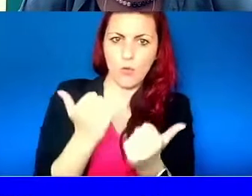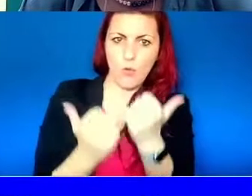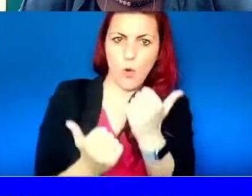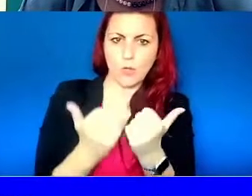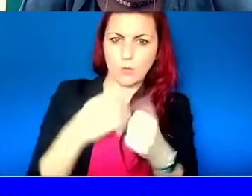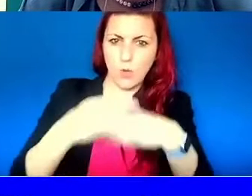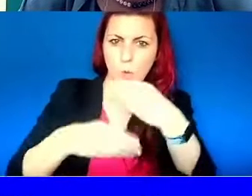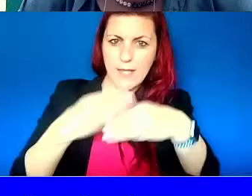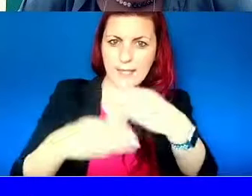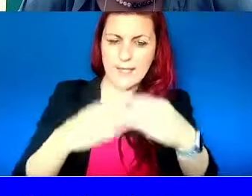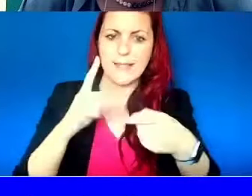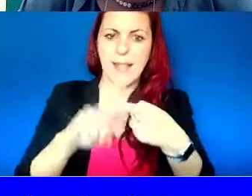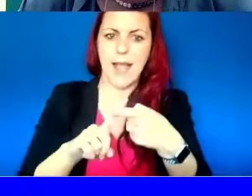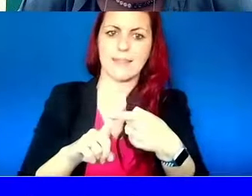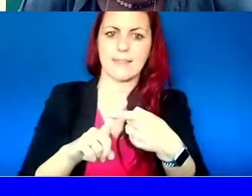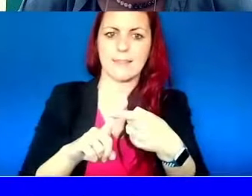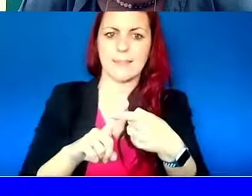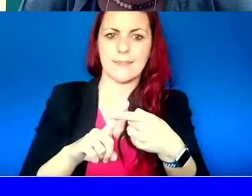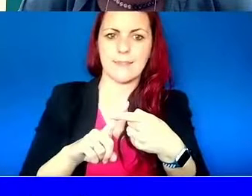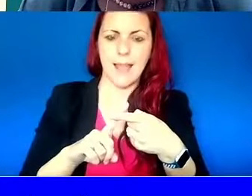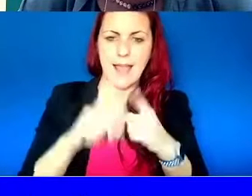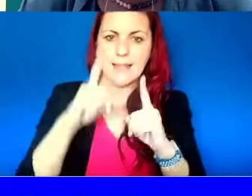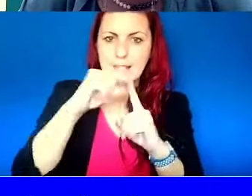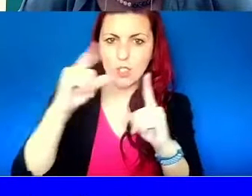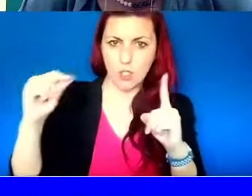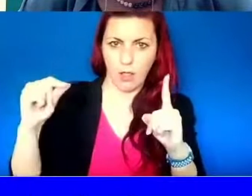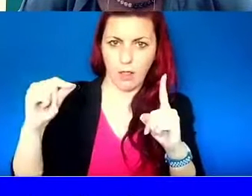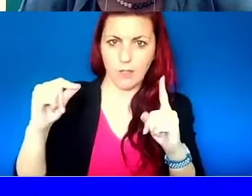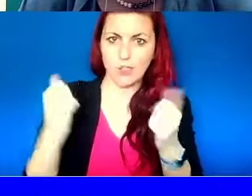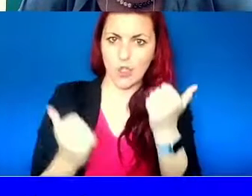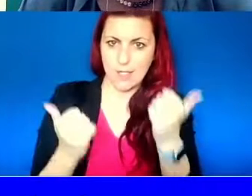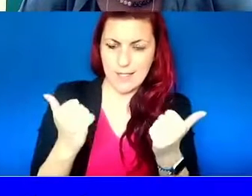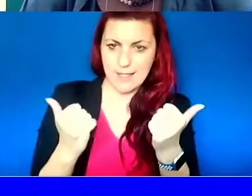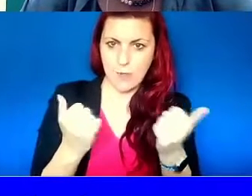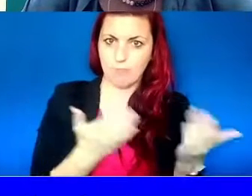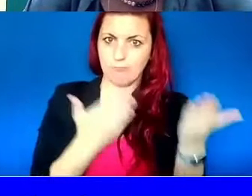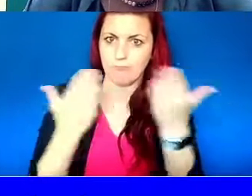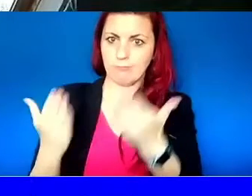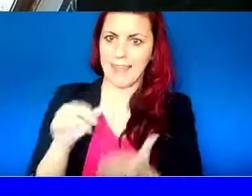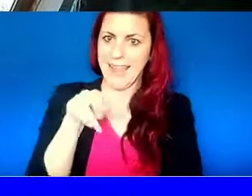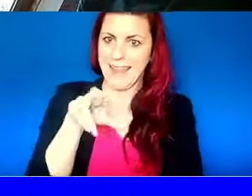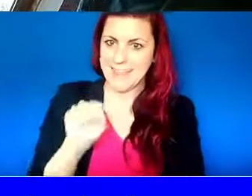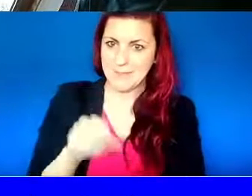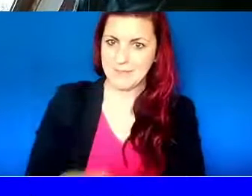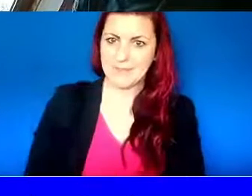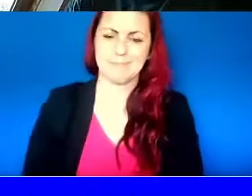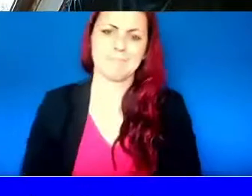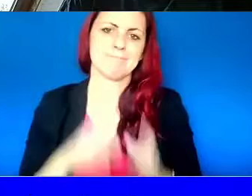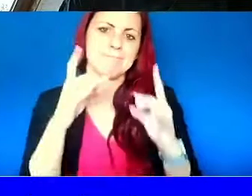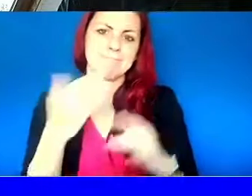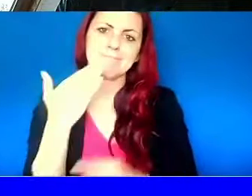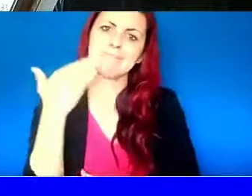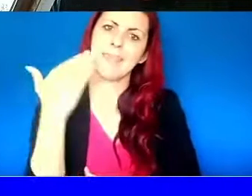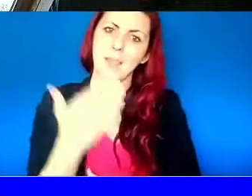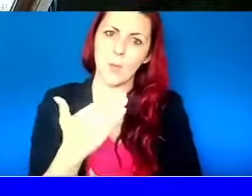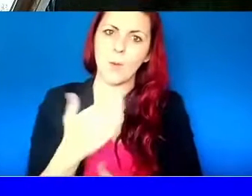processes and digital justice. Over to you, Angus. Hi, Alice. Thank you very much for that.